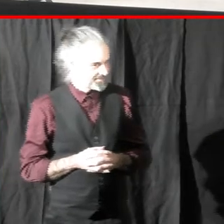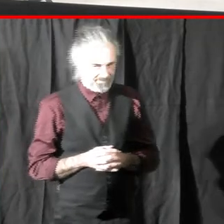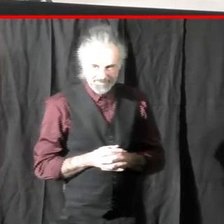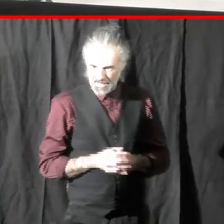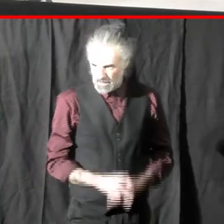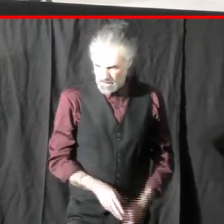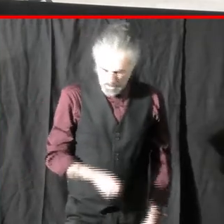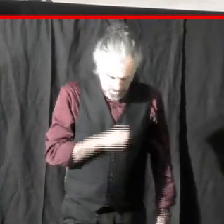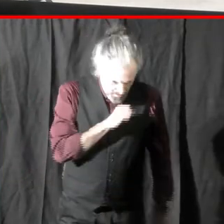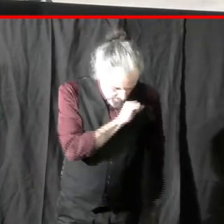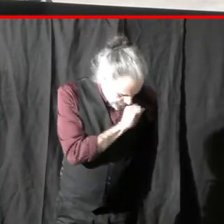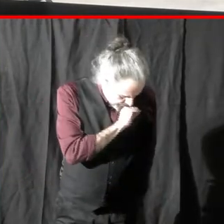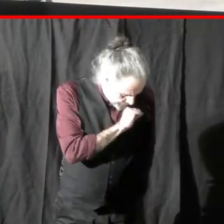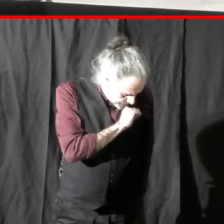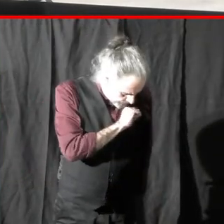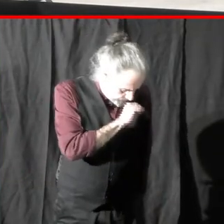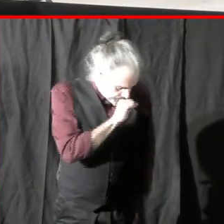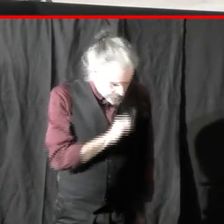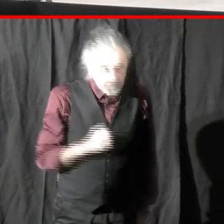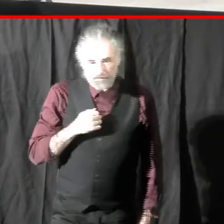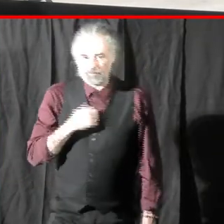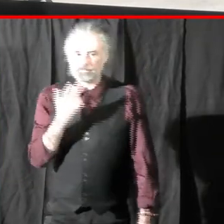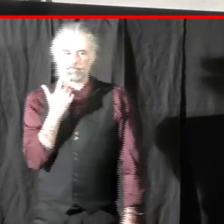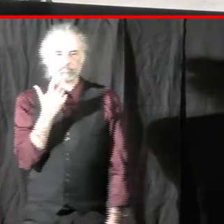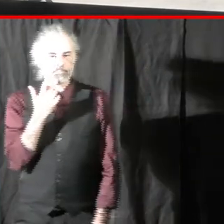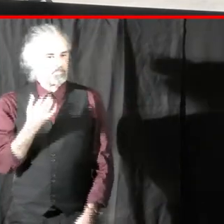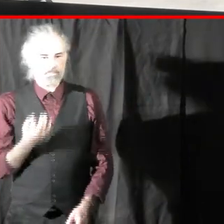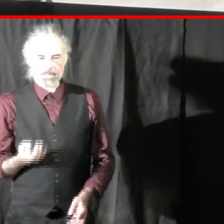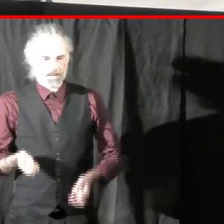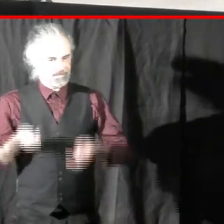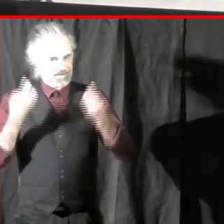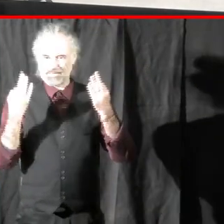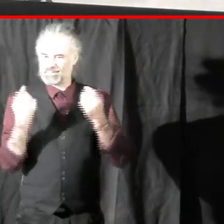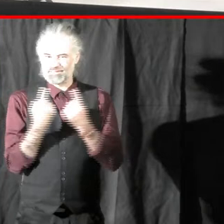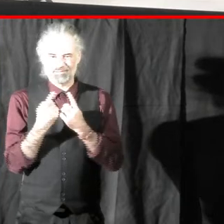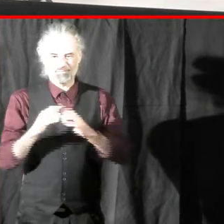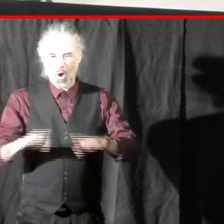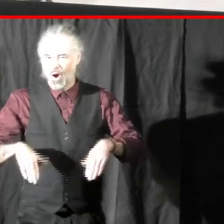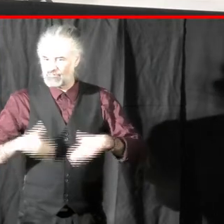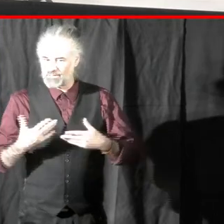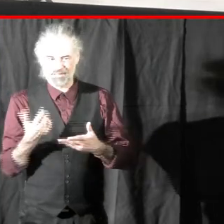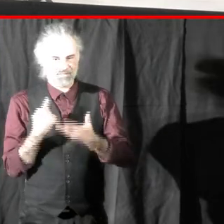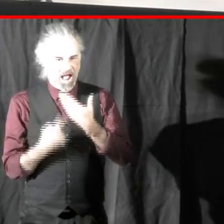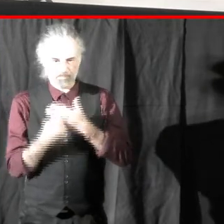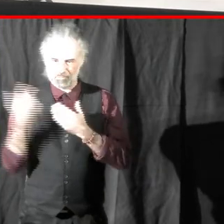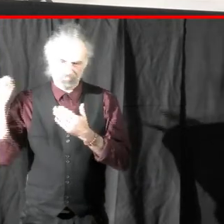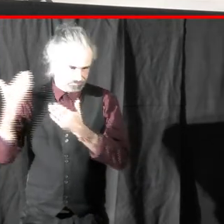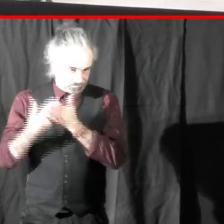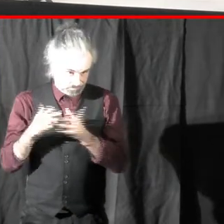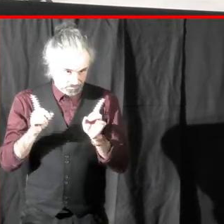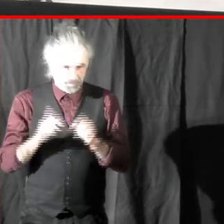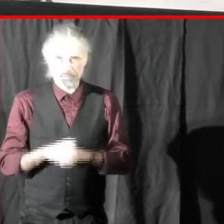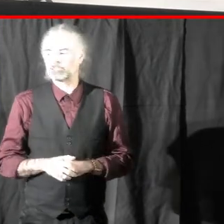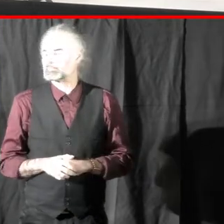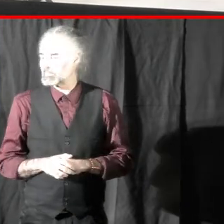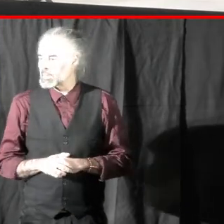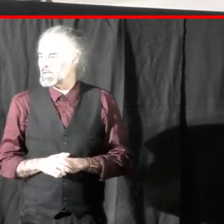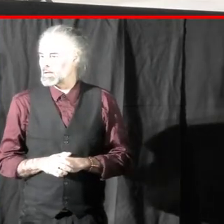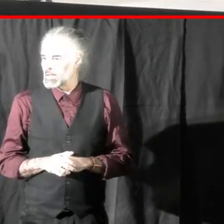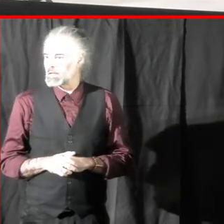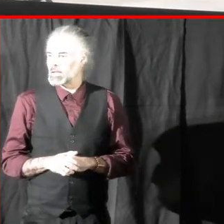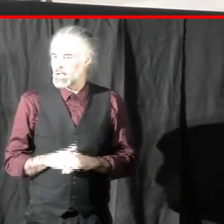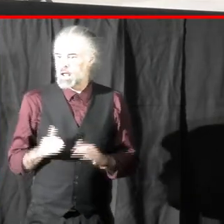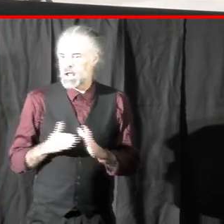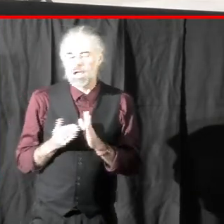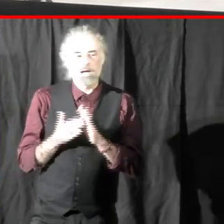Okay, so let's pretend none of these fantastic offers and interventions have happened. And Sam